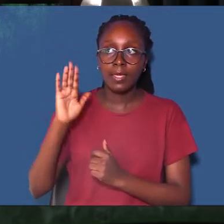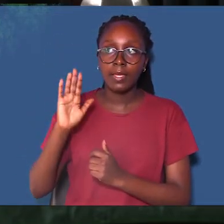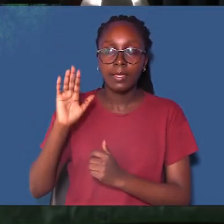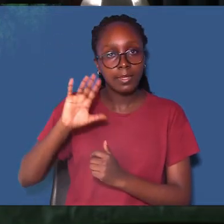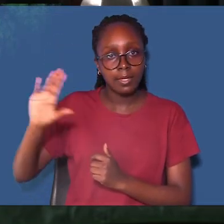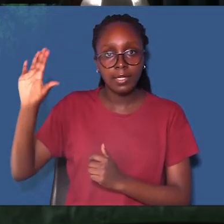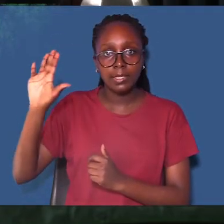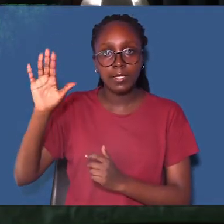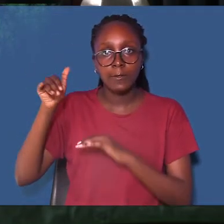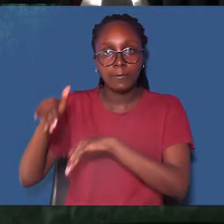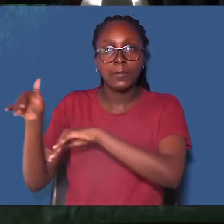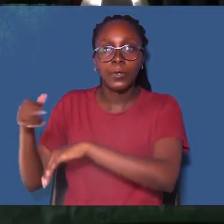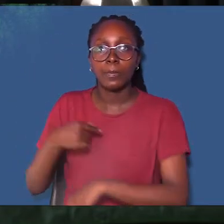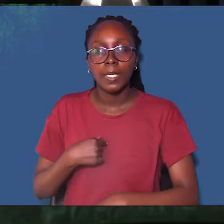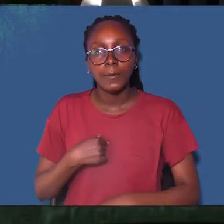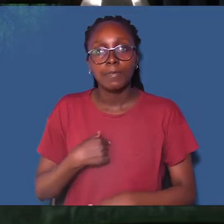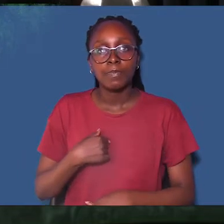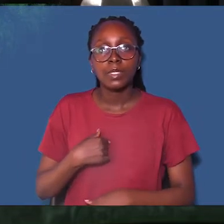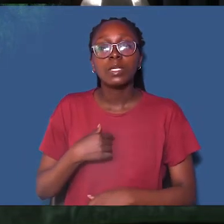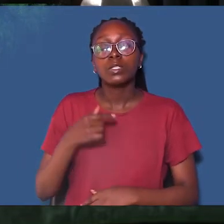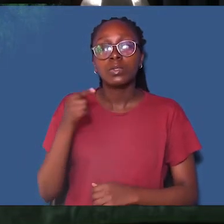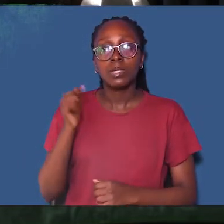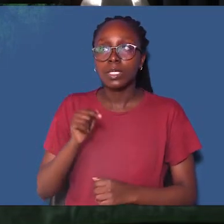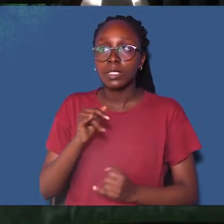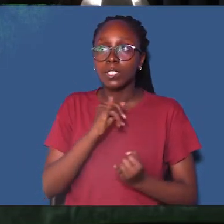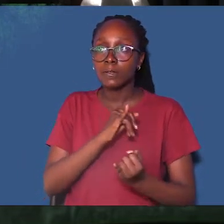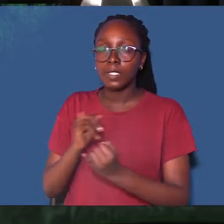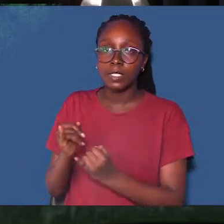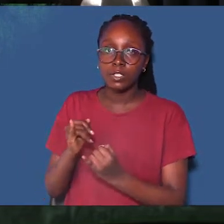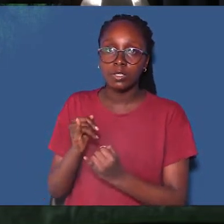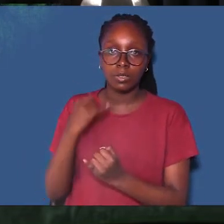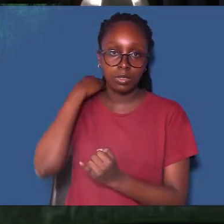it. And so this invitation,